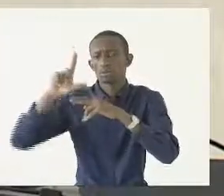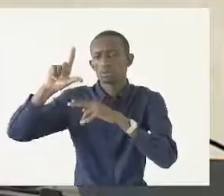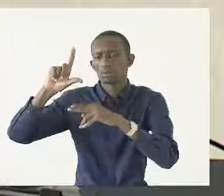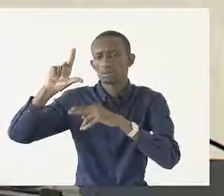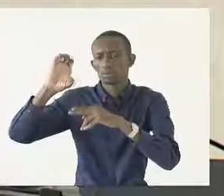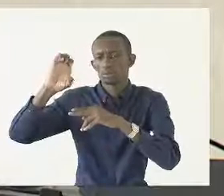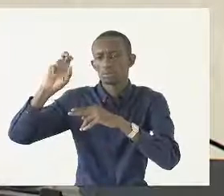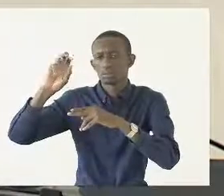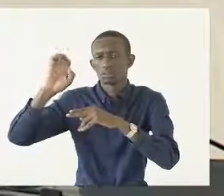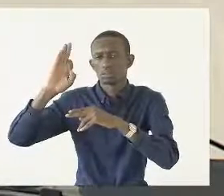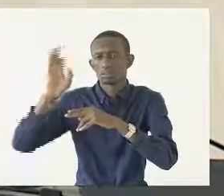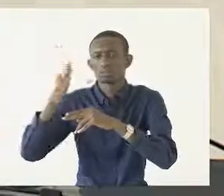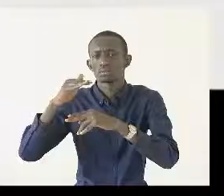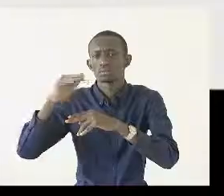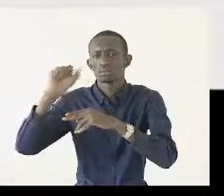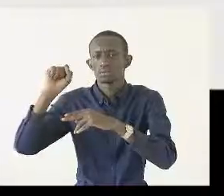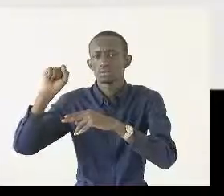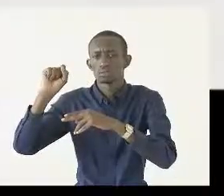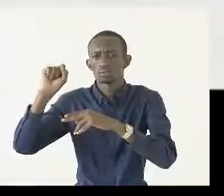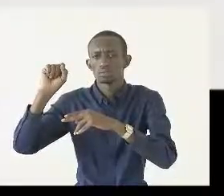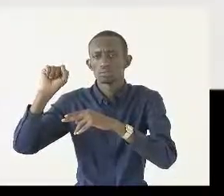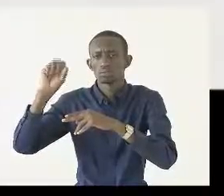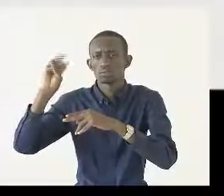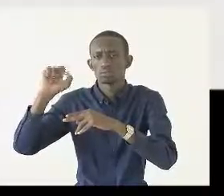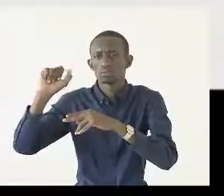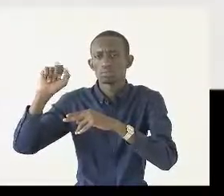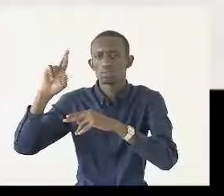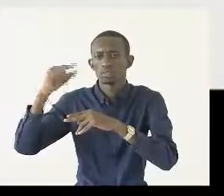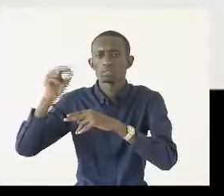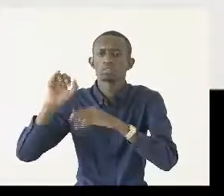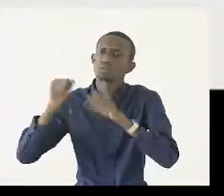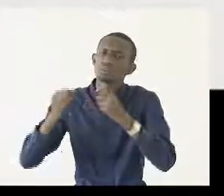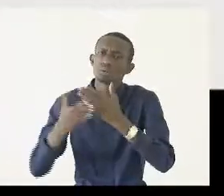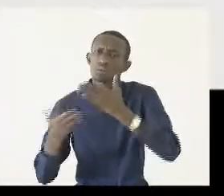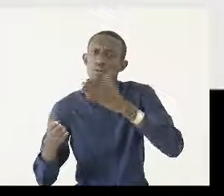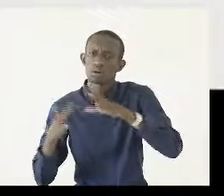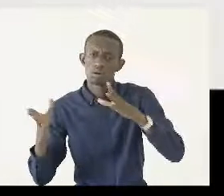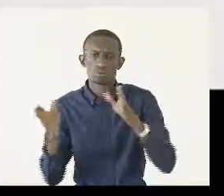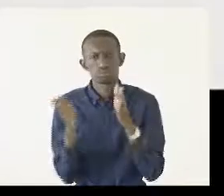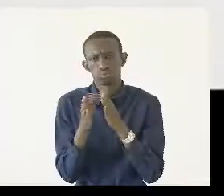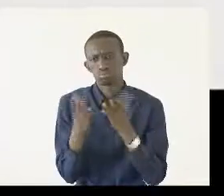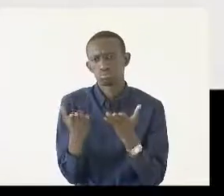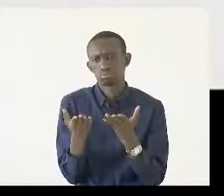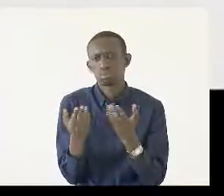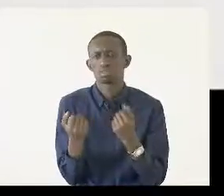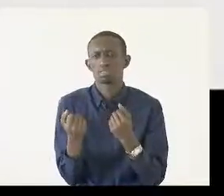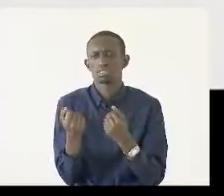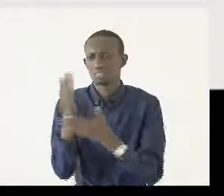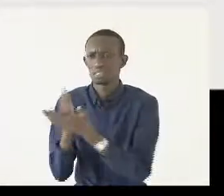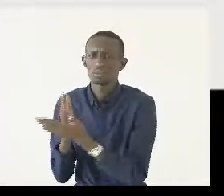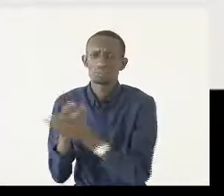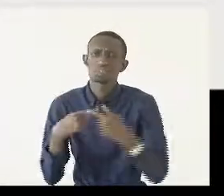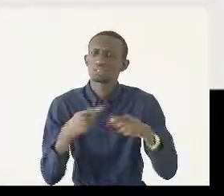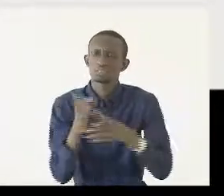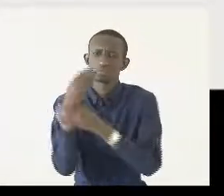can be smooth like you see this one, or it can even be lobed because we have different types of leaves.